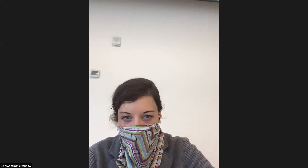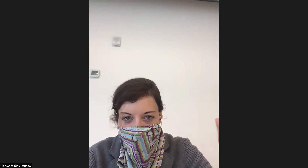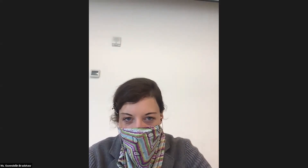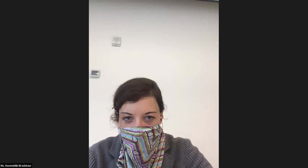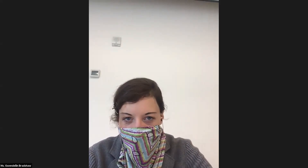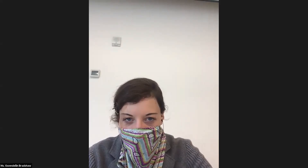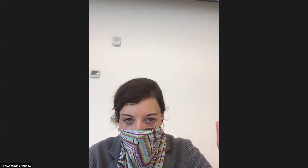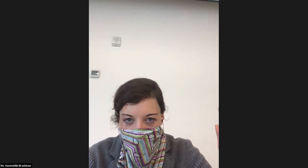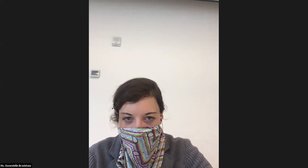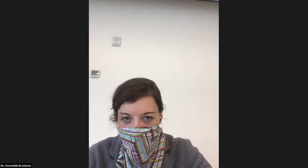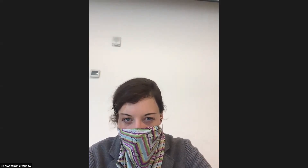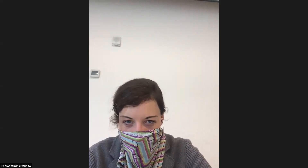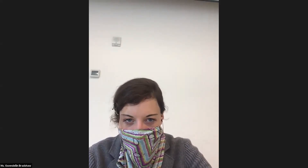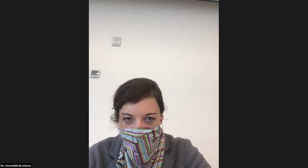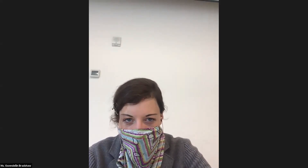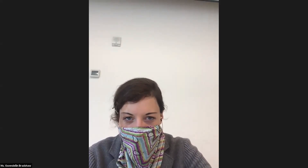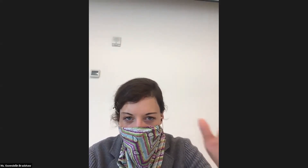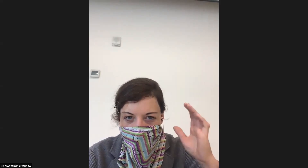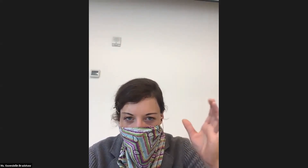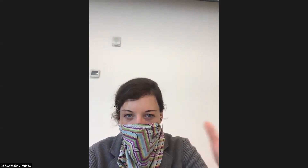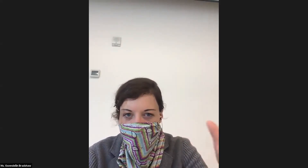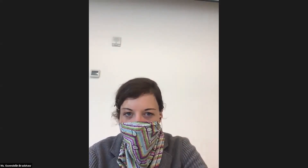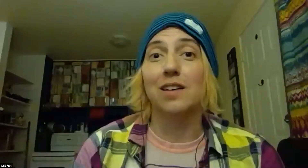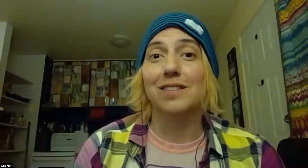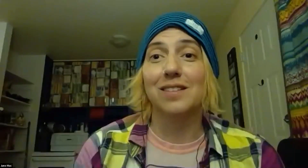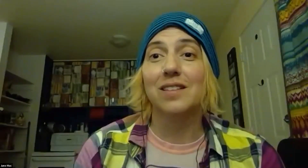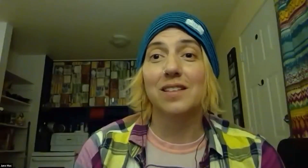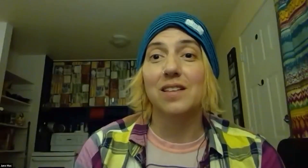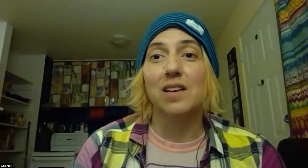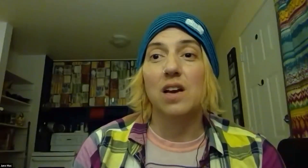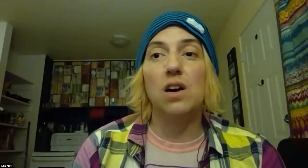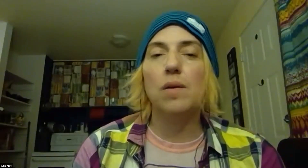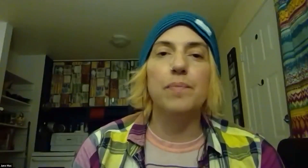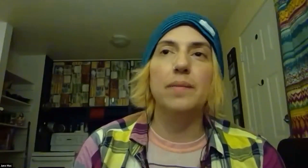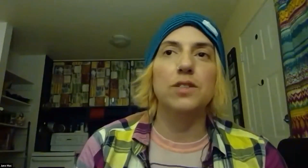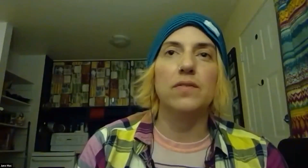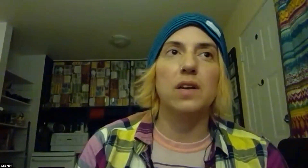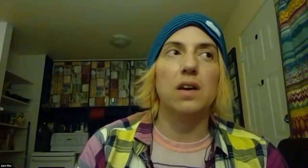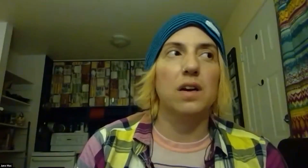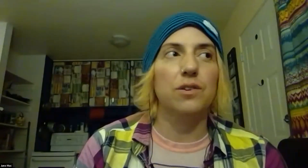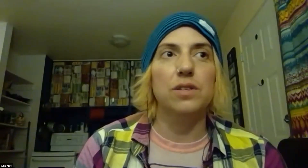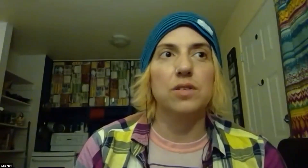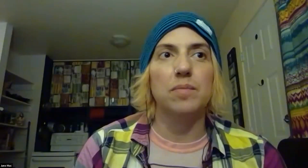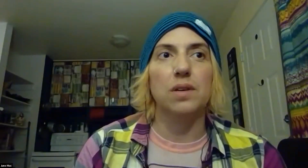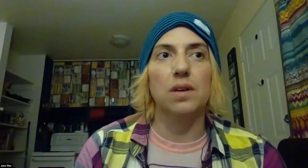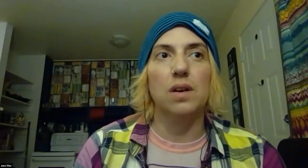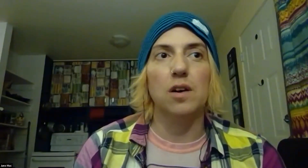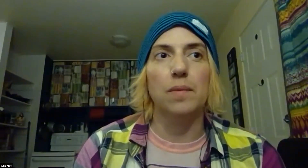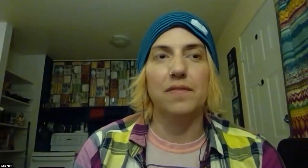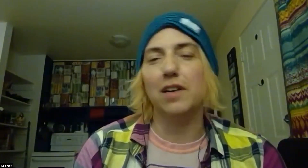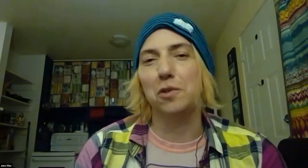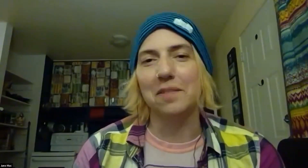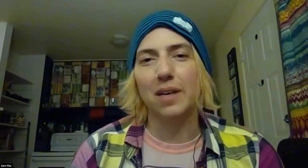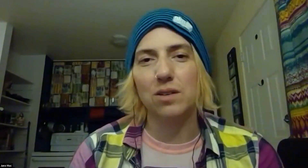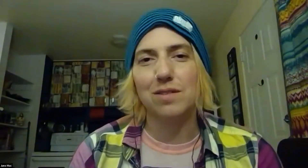those everyday. Is that what happens? Daily Yeah. experiences you have. Pretty much every day I go and do something.